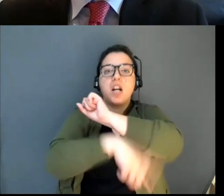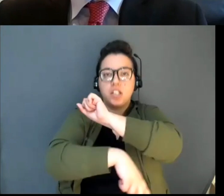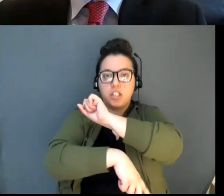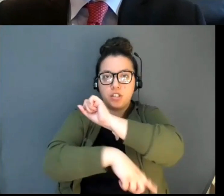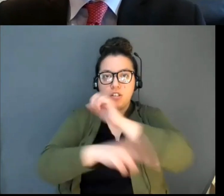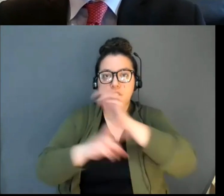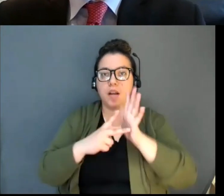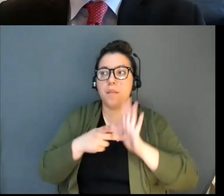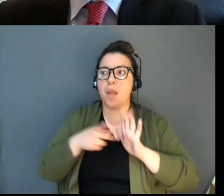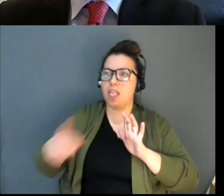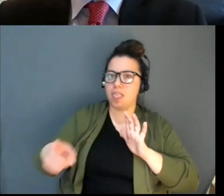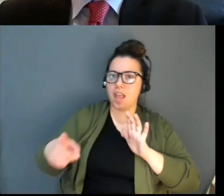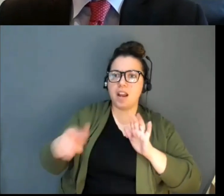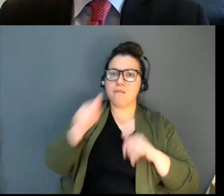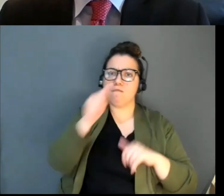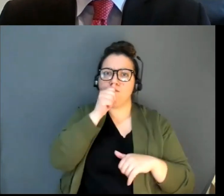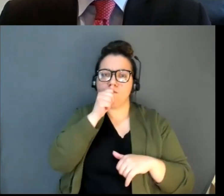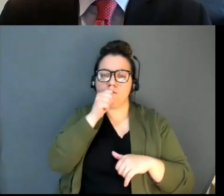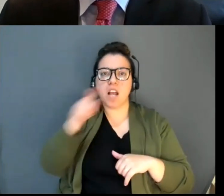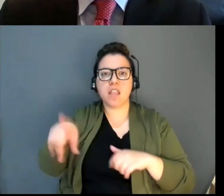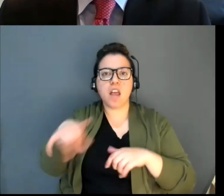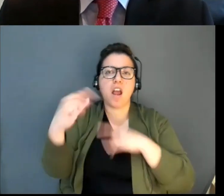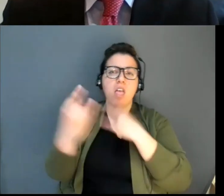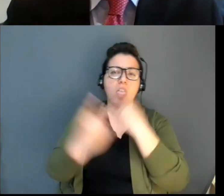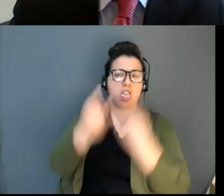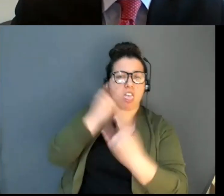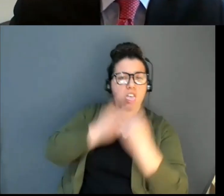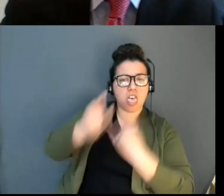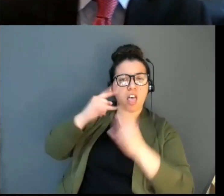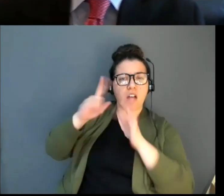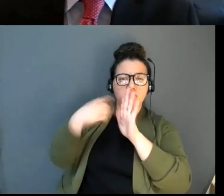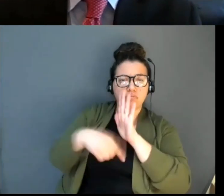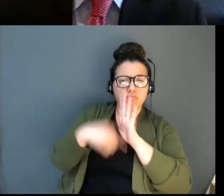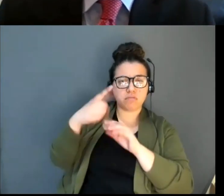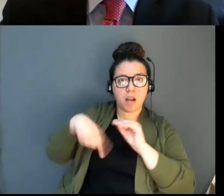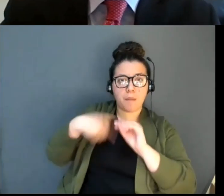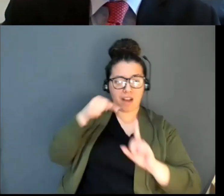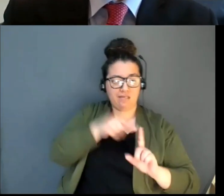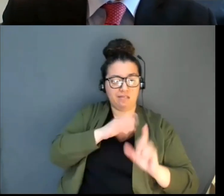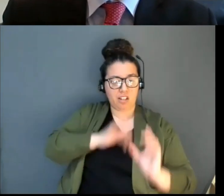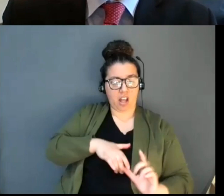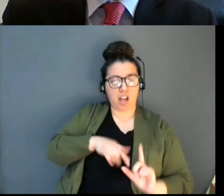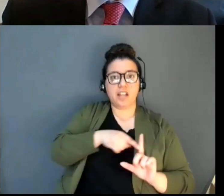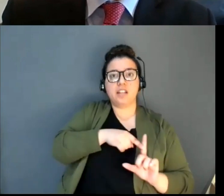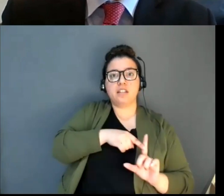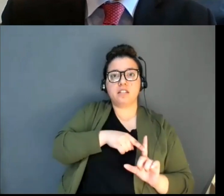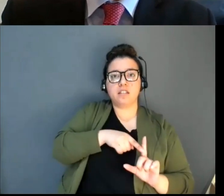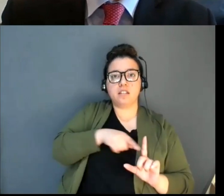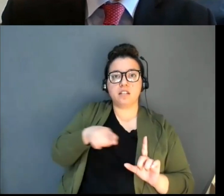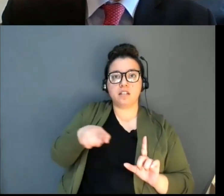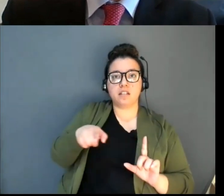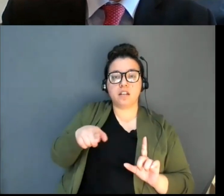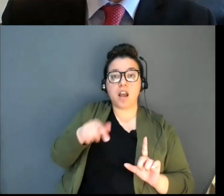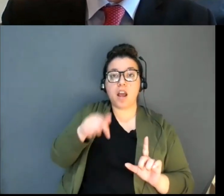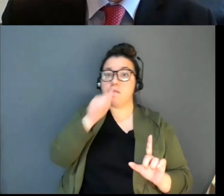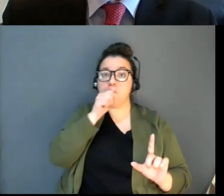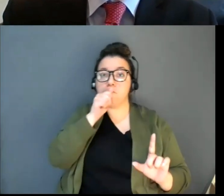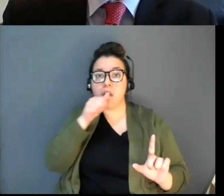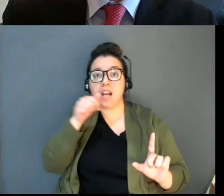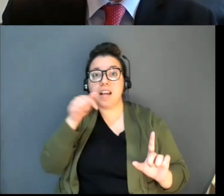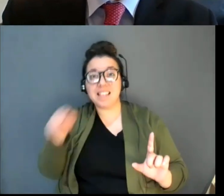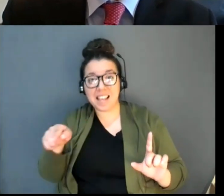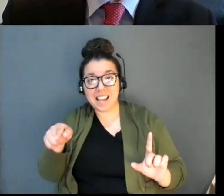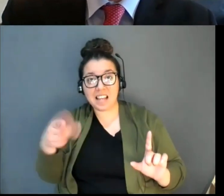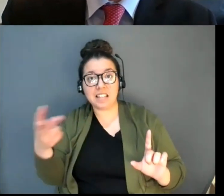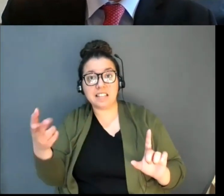things about my clients and anonymously signing them up for websites they never asked for. So